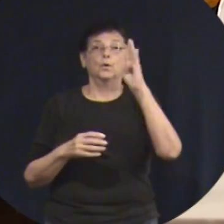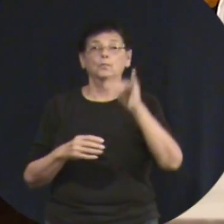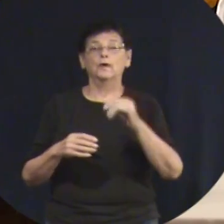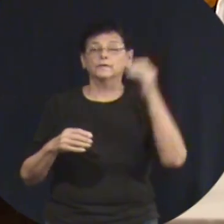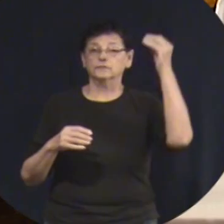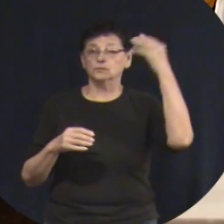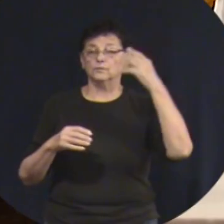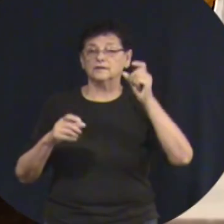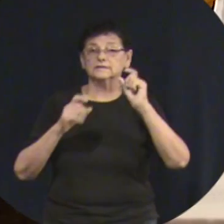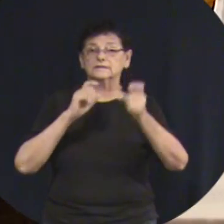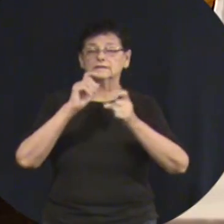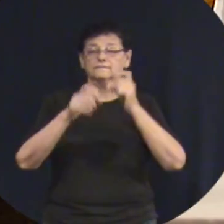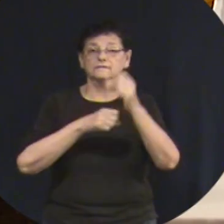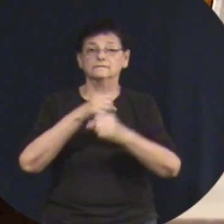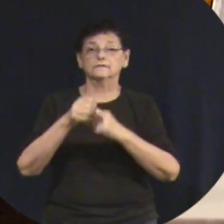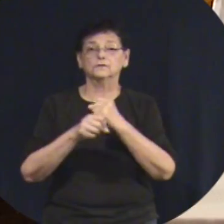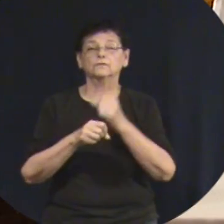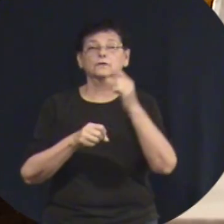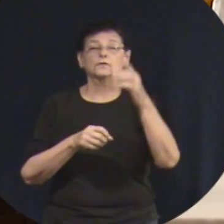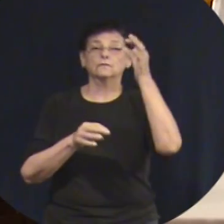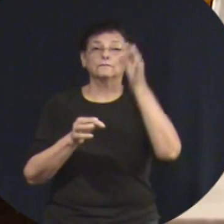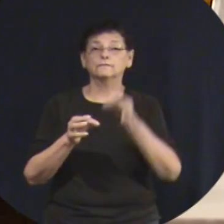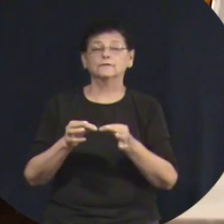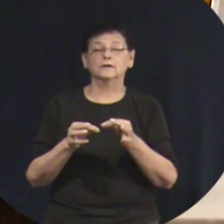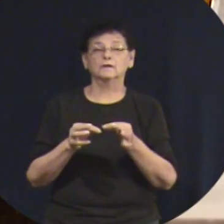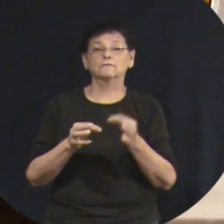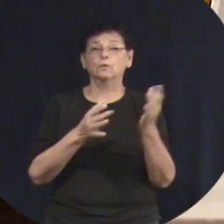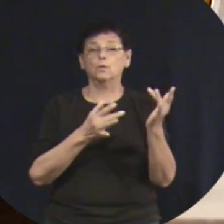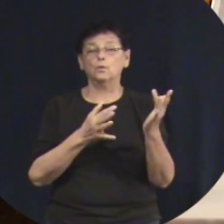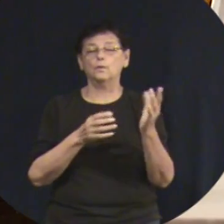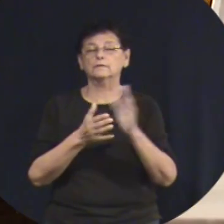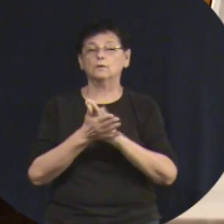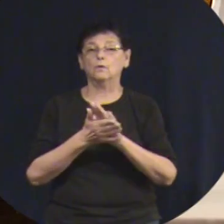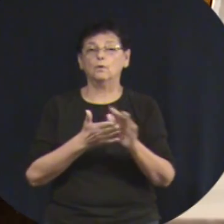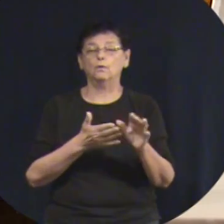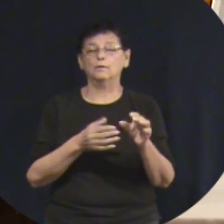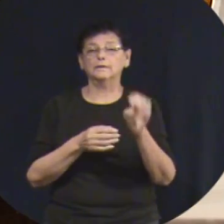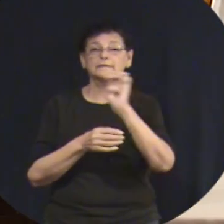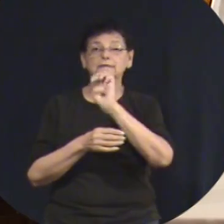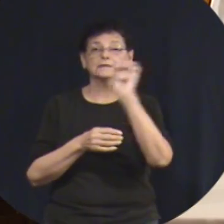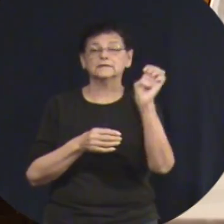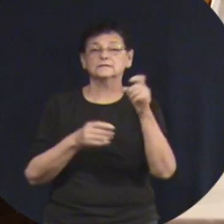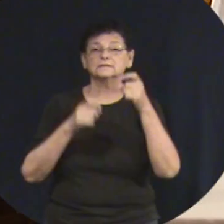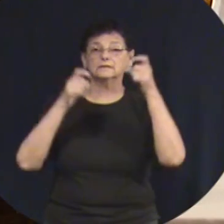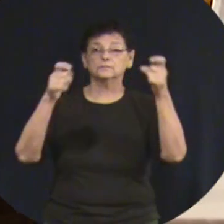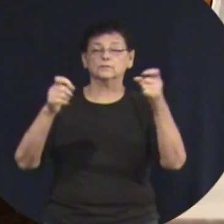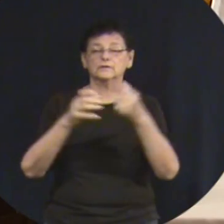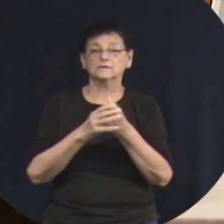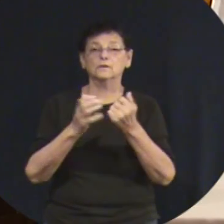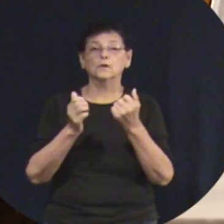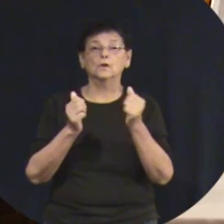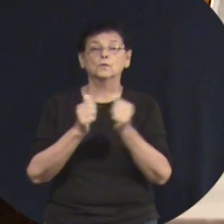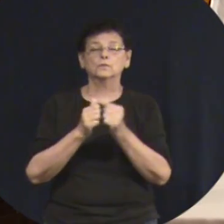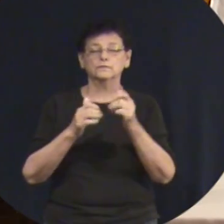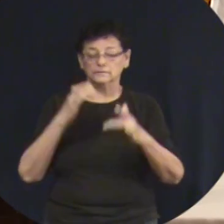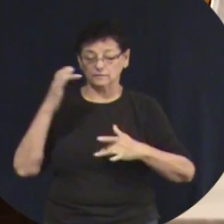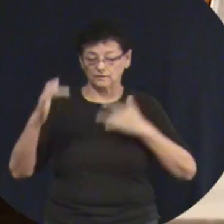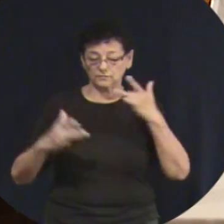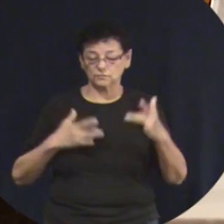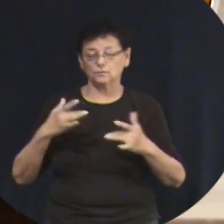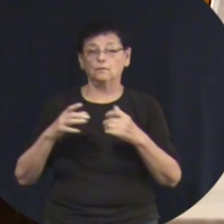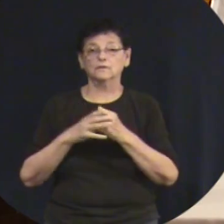your gracious gift each year, your faithful await the sacred Paschal feast, with a joy of